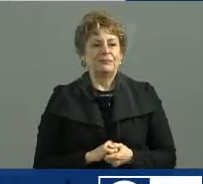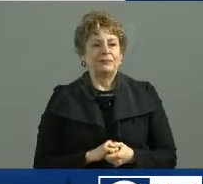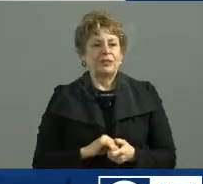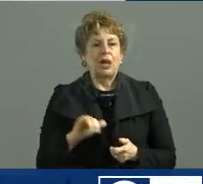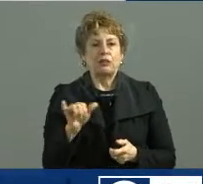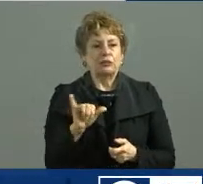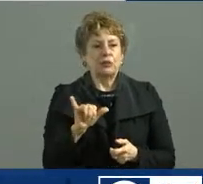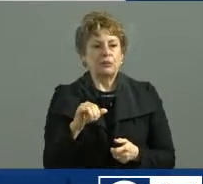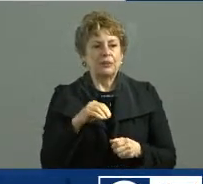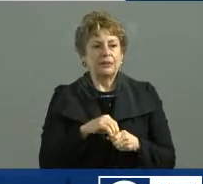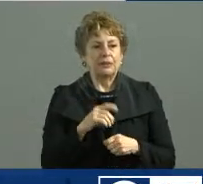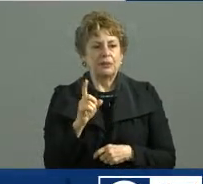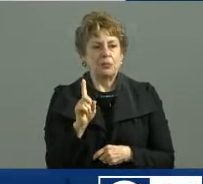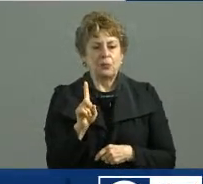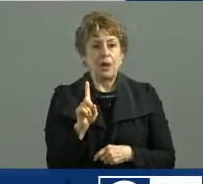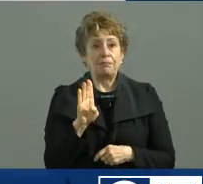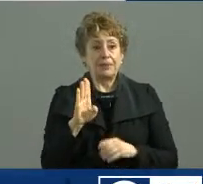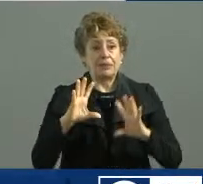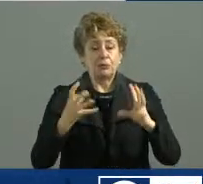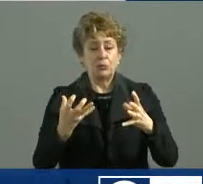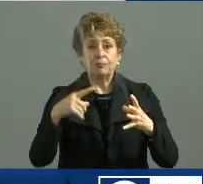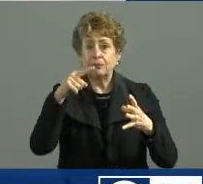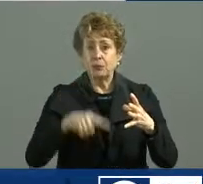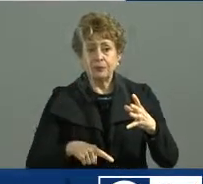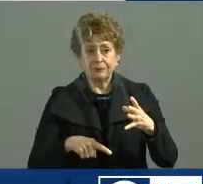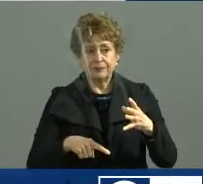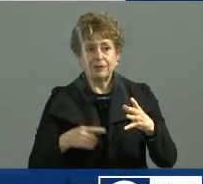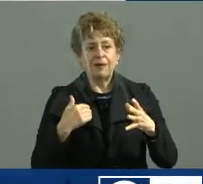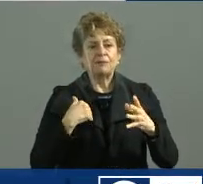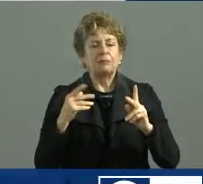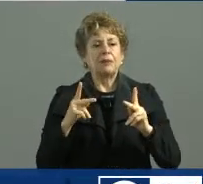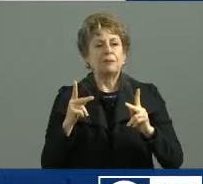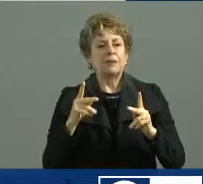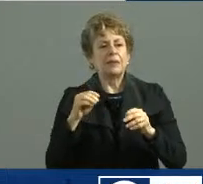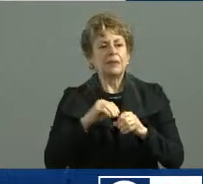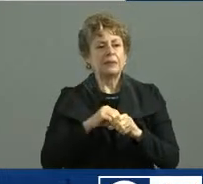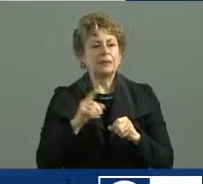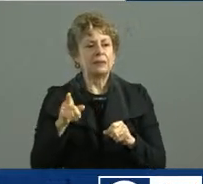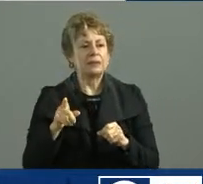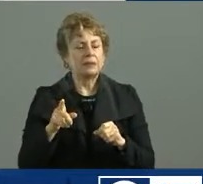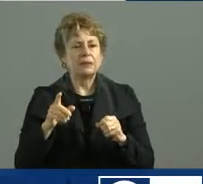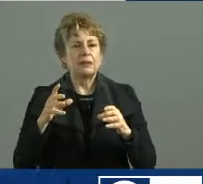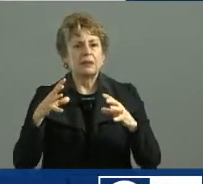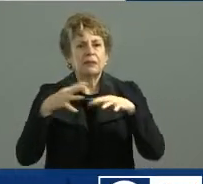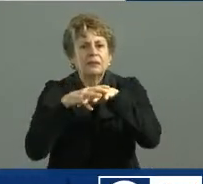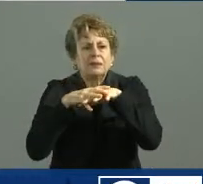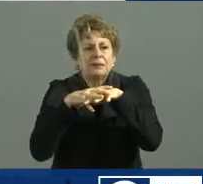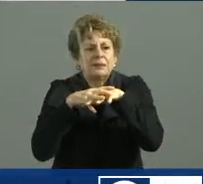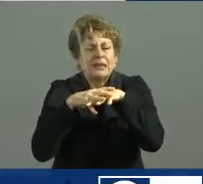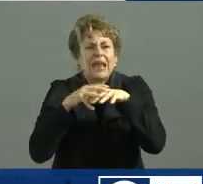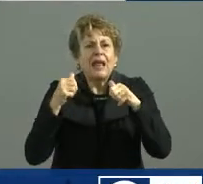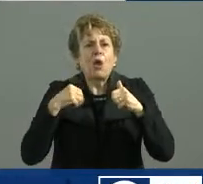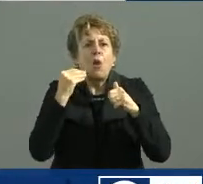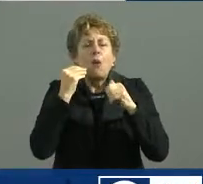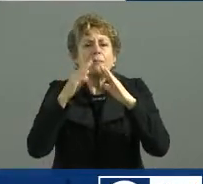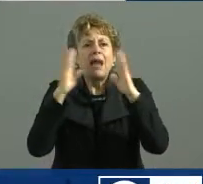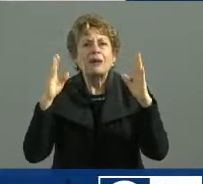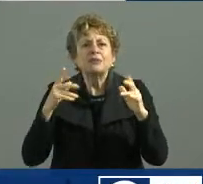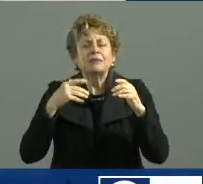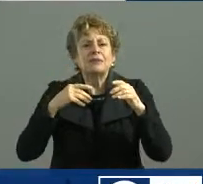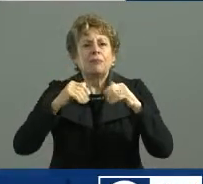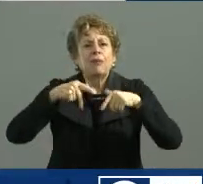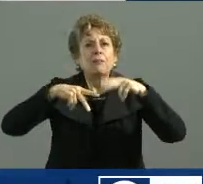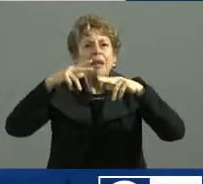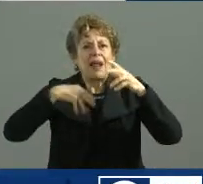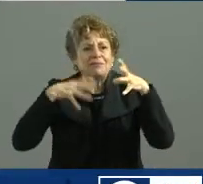1B group, we have people who live at congregate settings that have high-risk medical conditions that put them at higher risk.